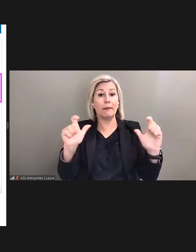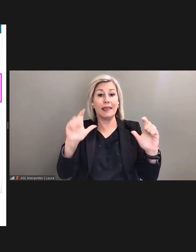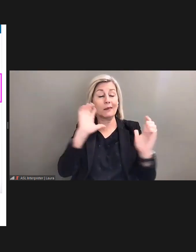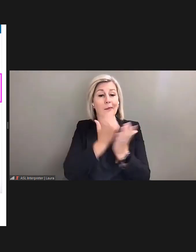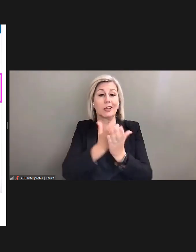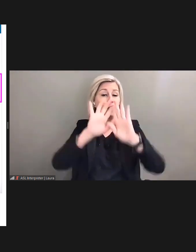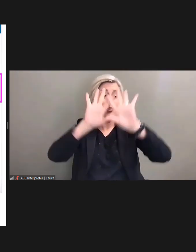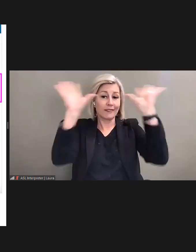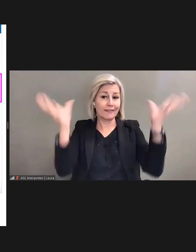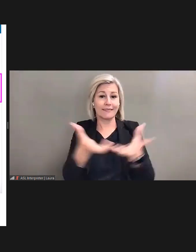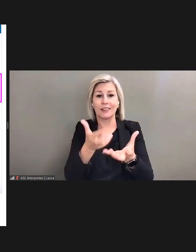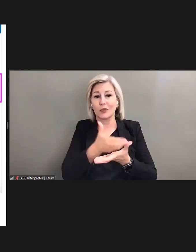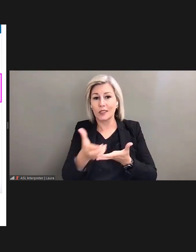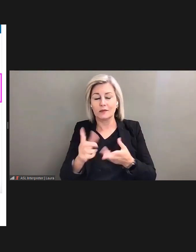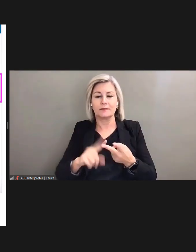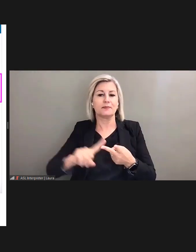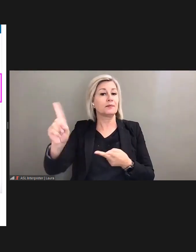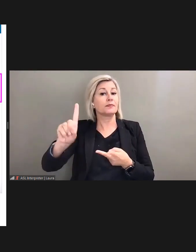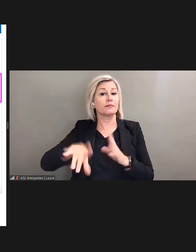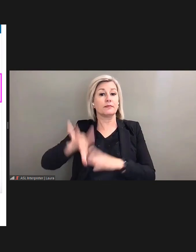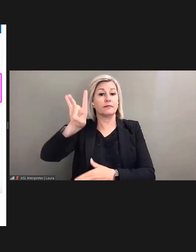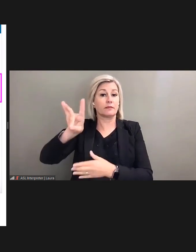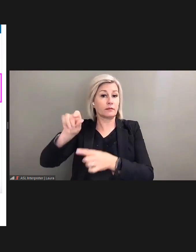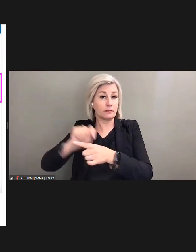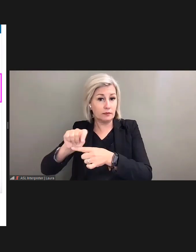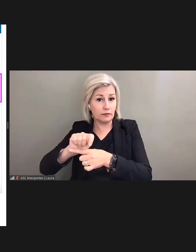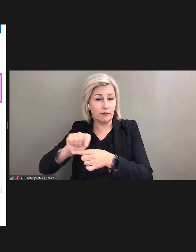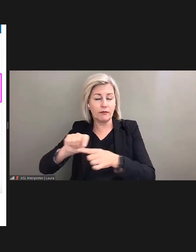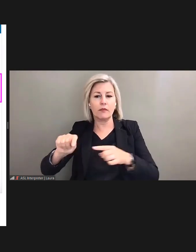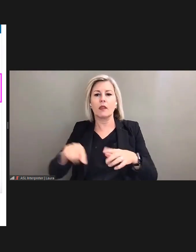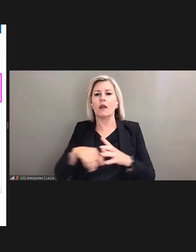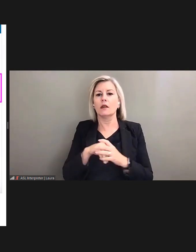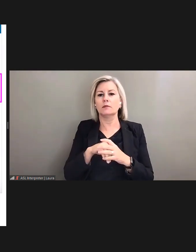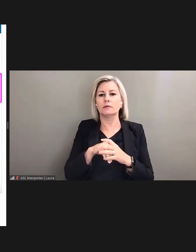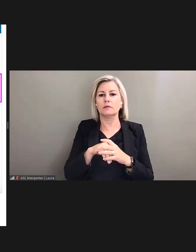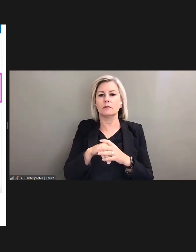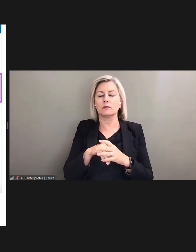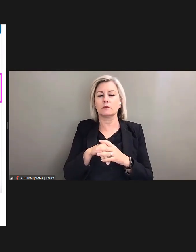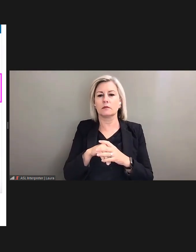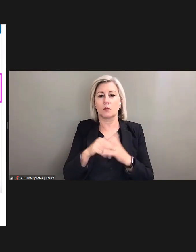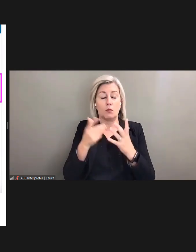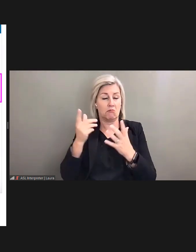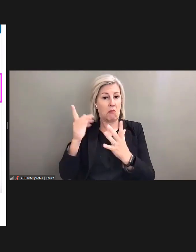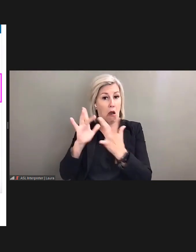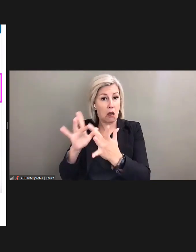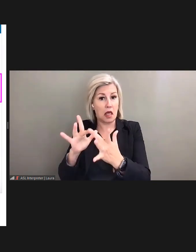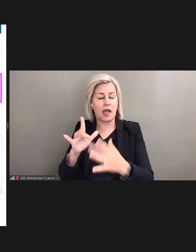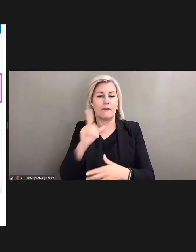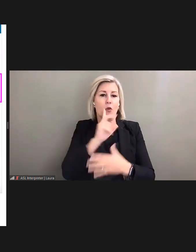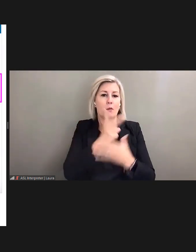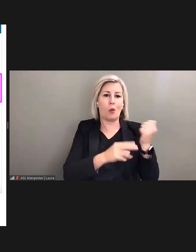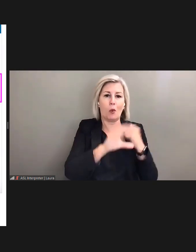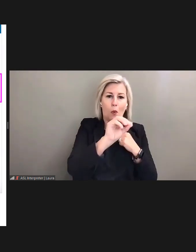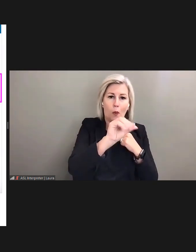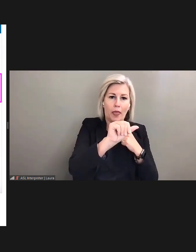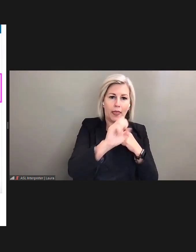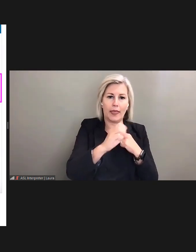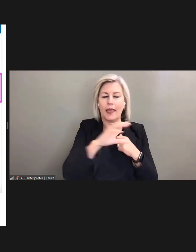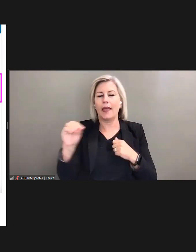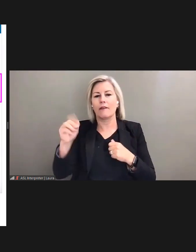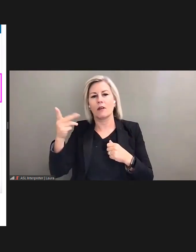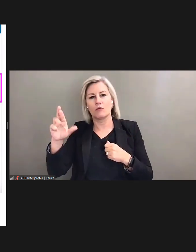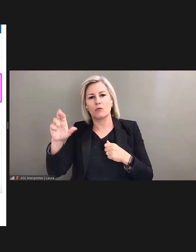resources, where to find the training that is available online, both for OAE and for Pure